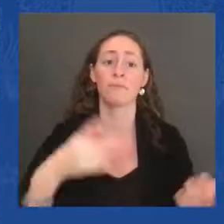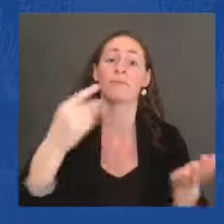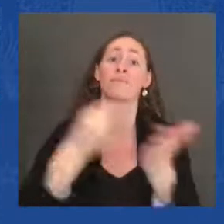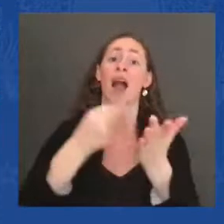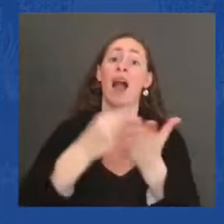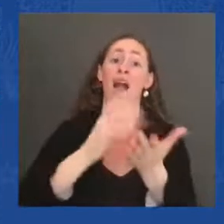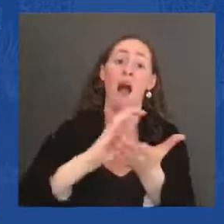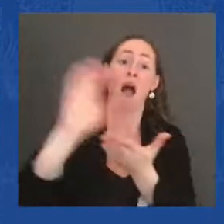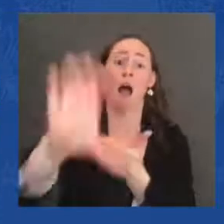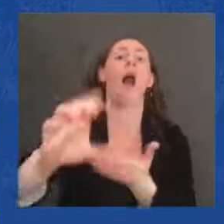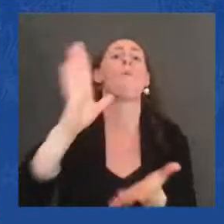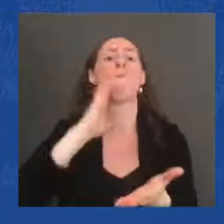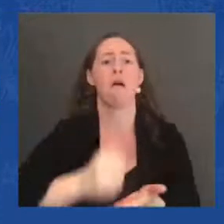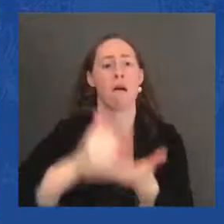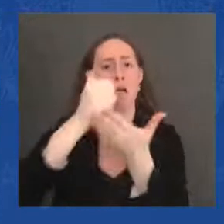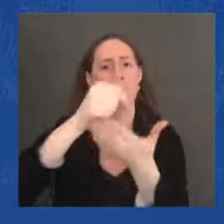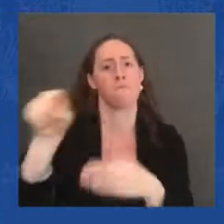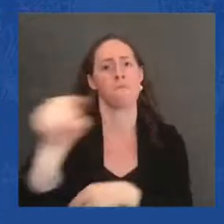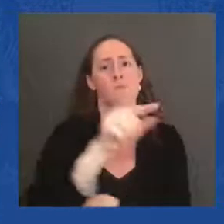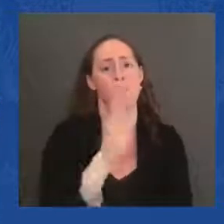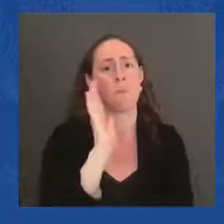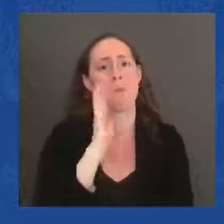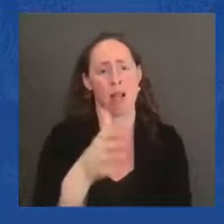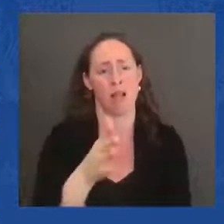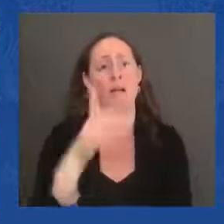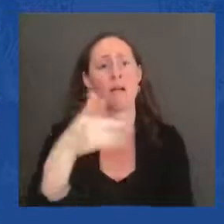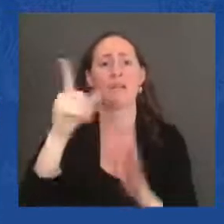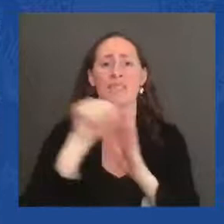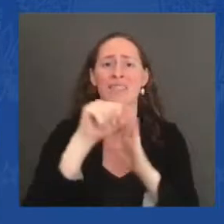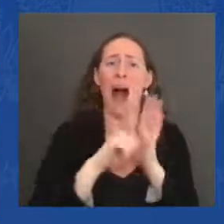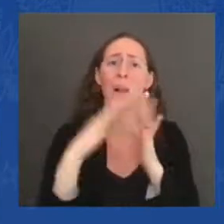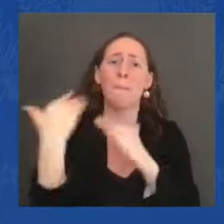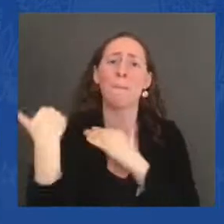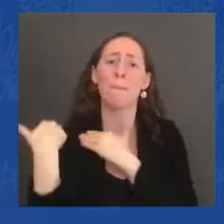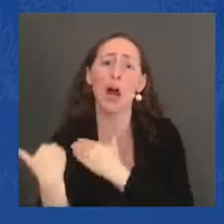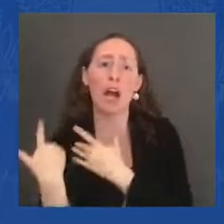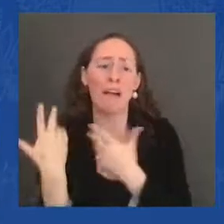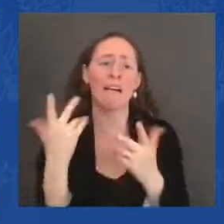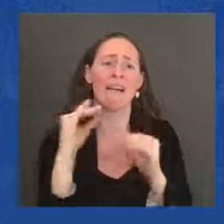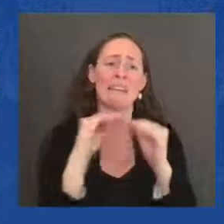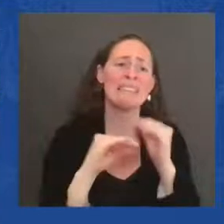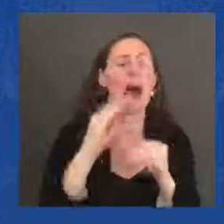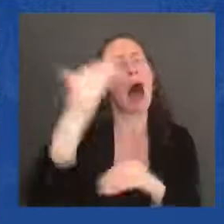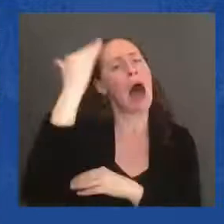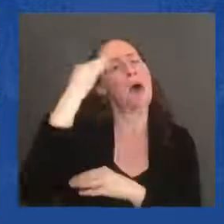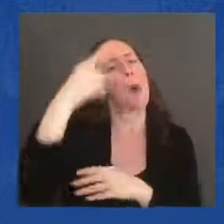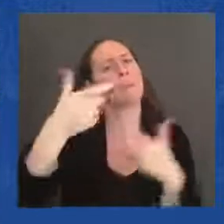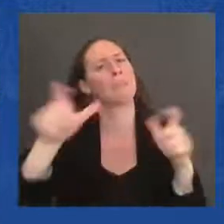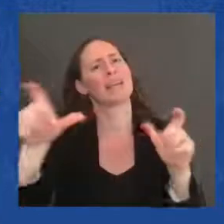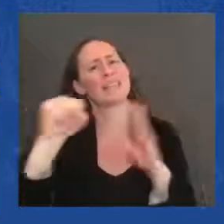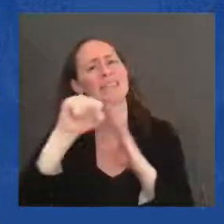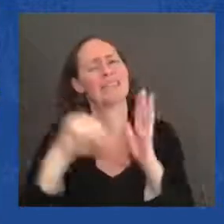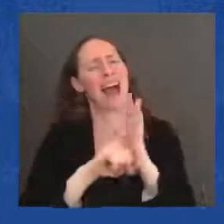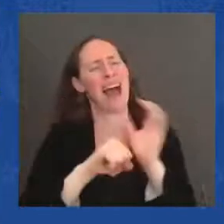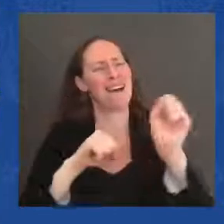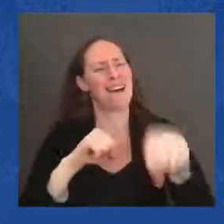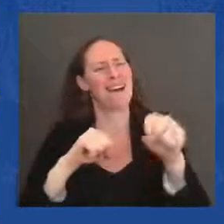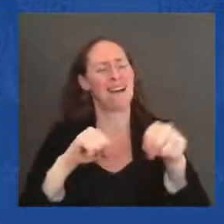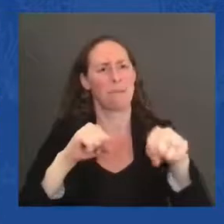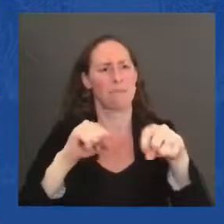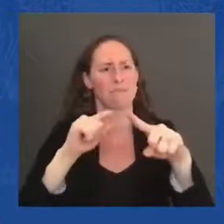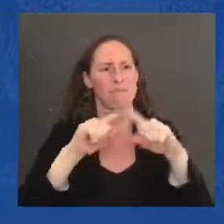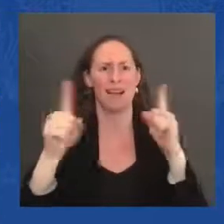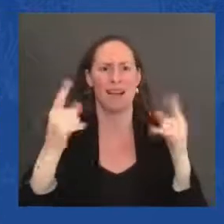mean smaller states in terms of population can't carry this on their back. And so, this